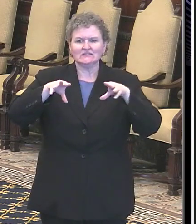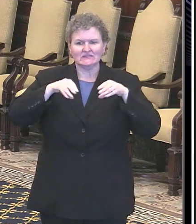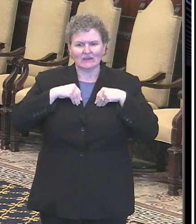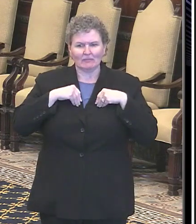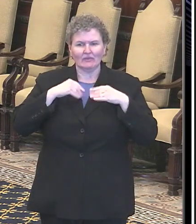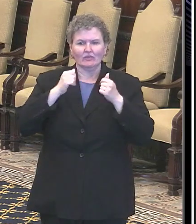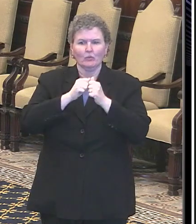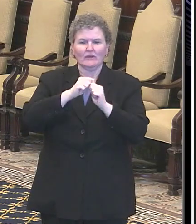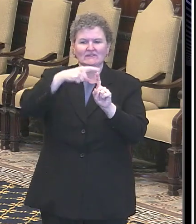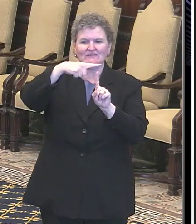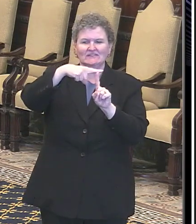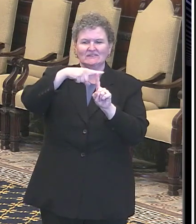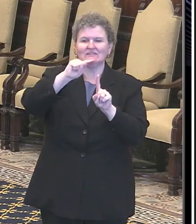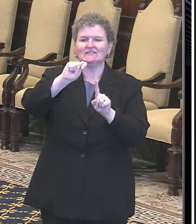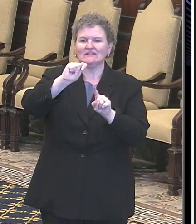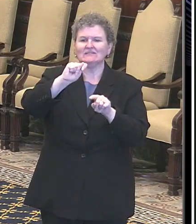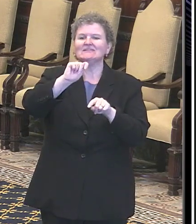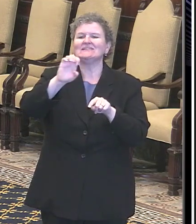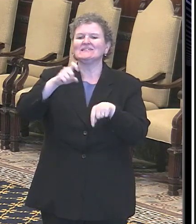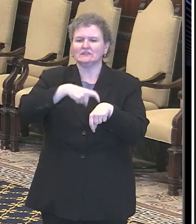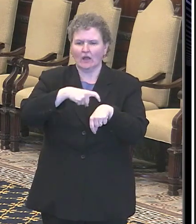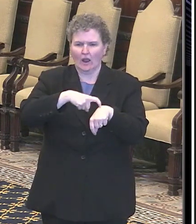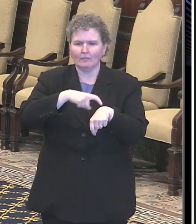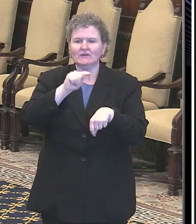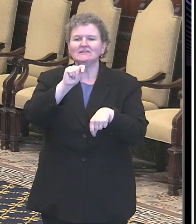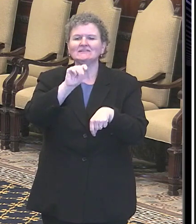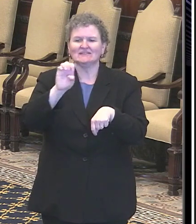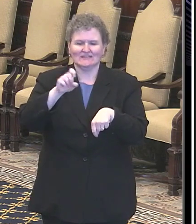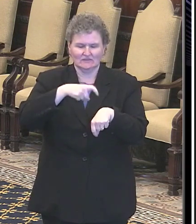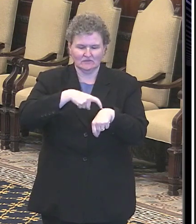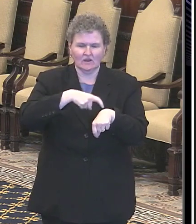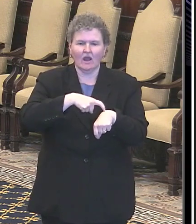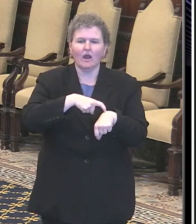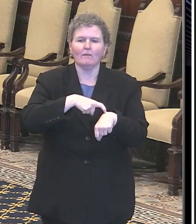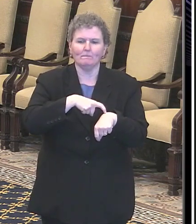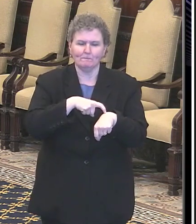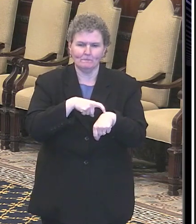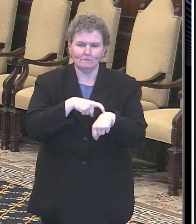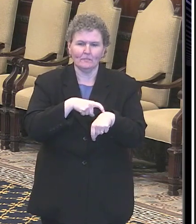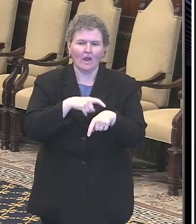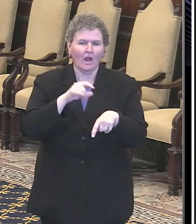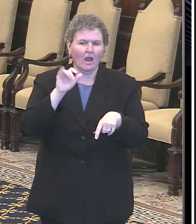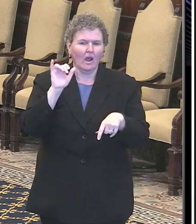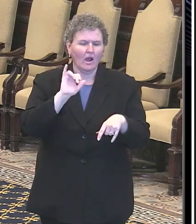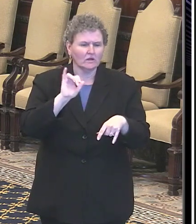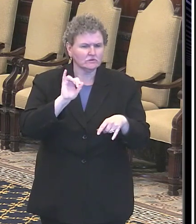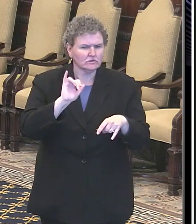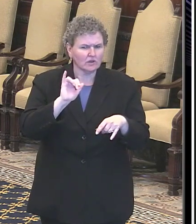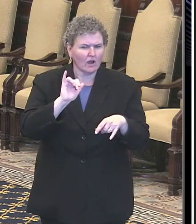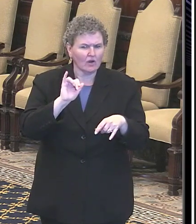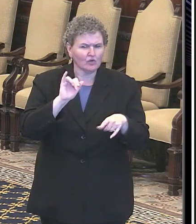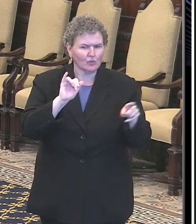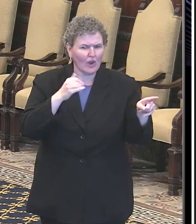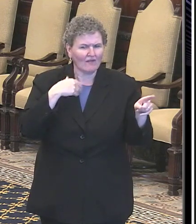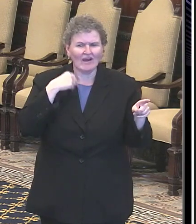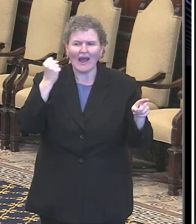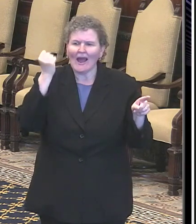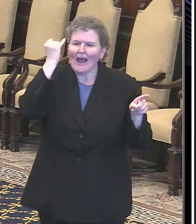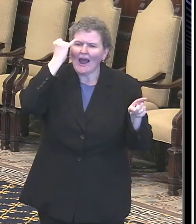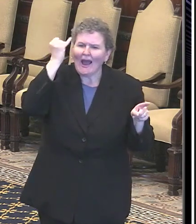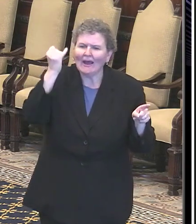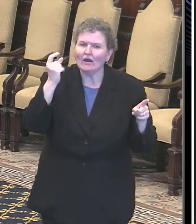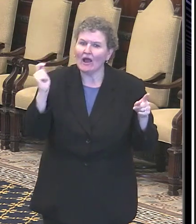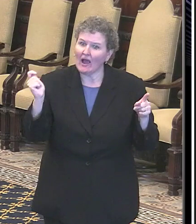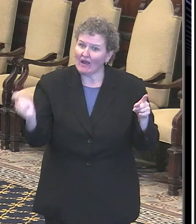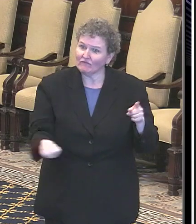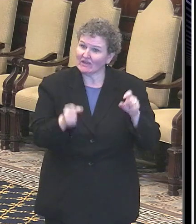other townships in Pennsylvania with their public courses where they have been able to. Do you have an idea if golfers will be able to hit the public